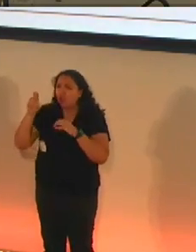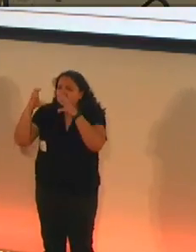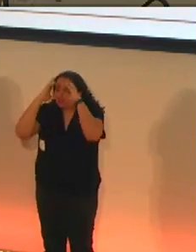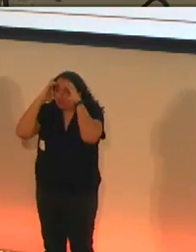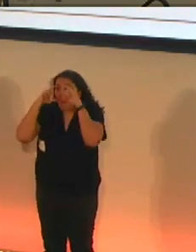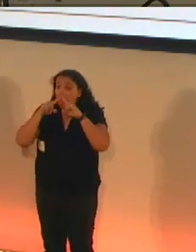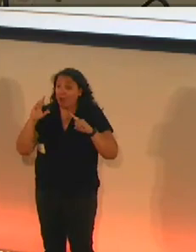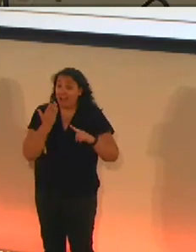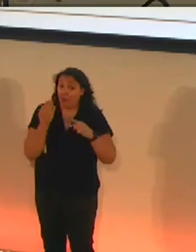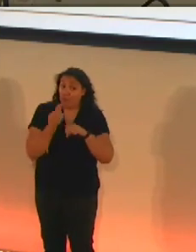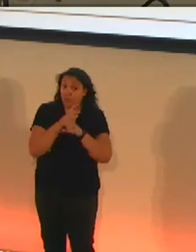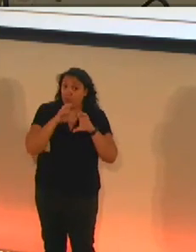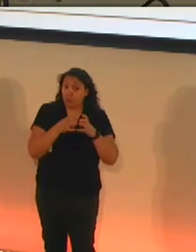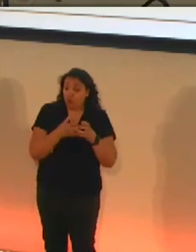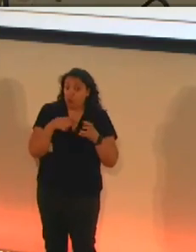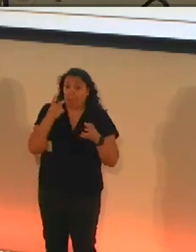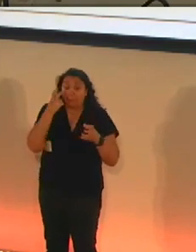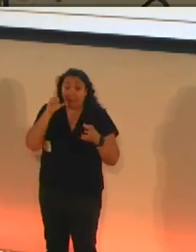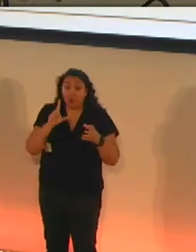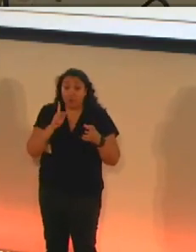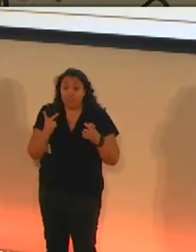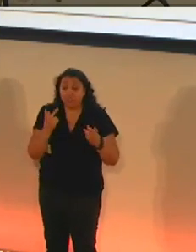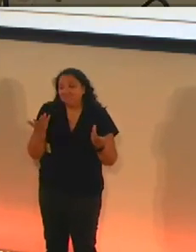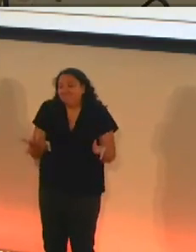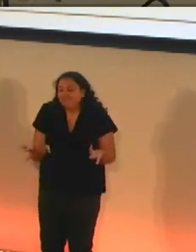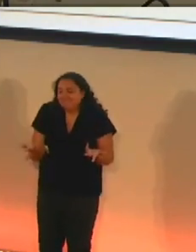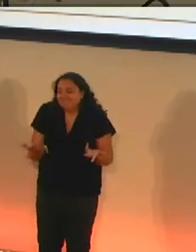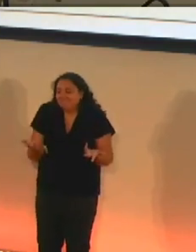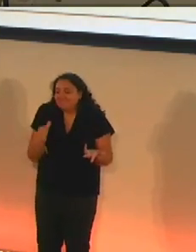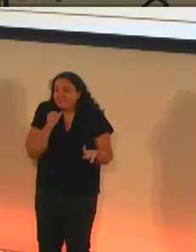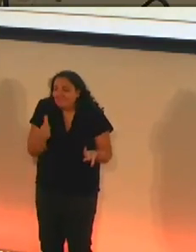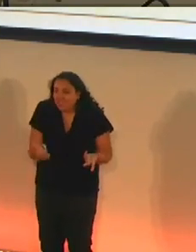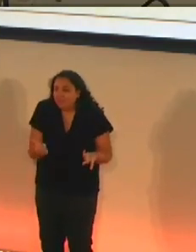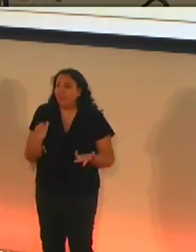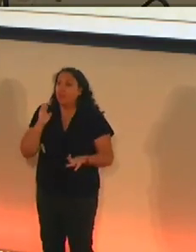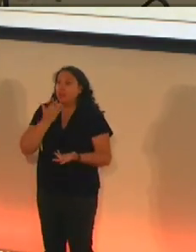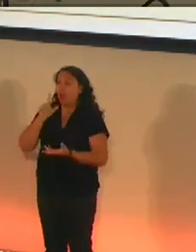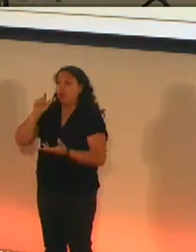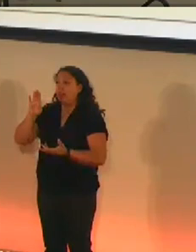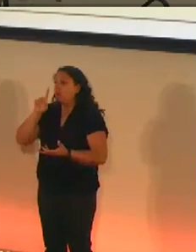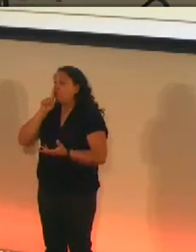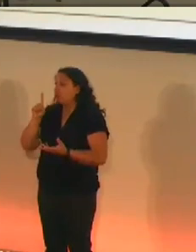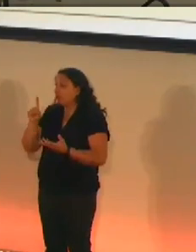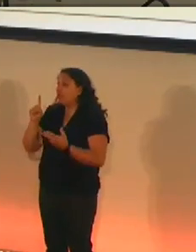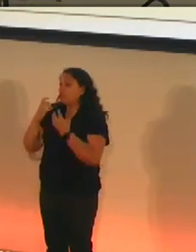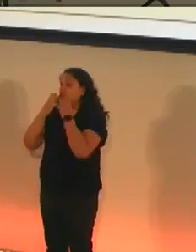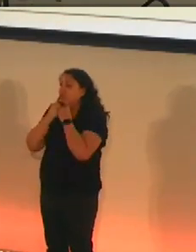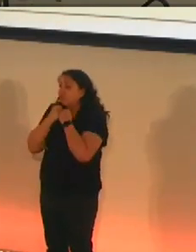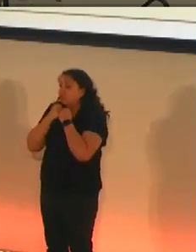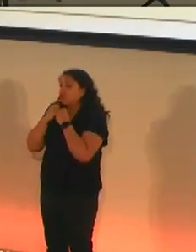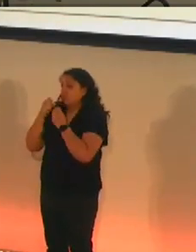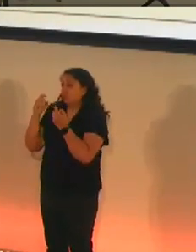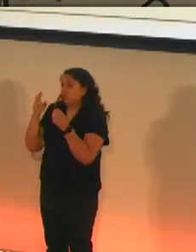user group, blind and low vision users, that isn't quite the case. Our lab really values user-centered design and actually getting